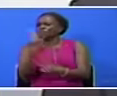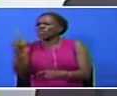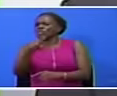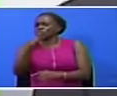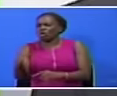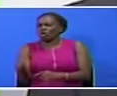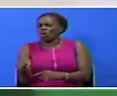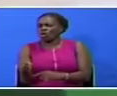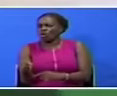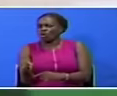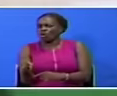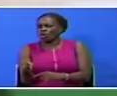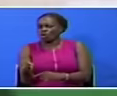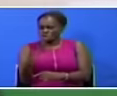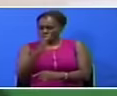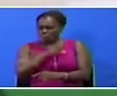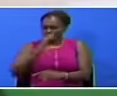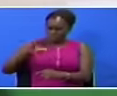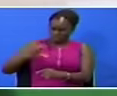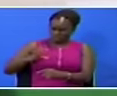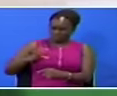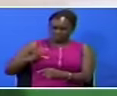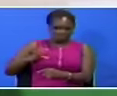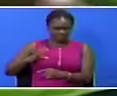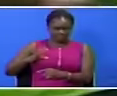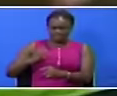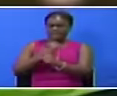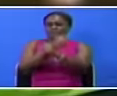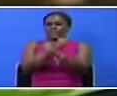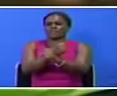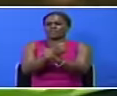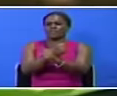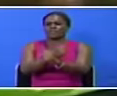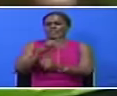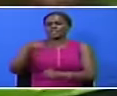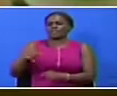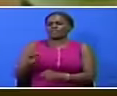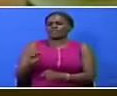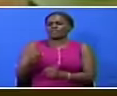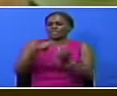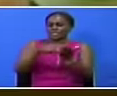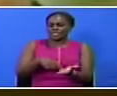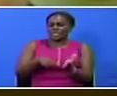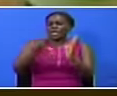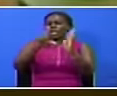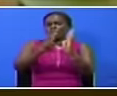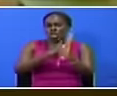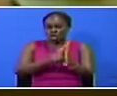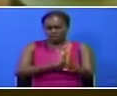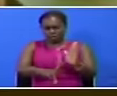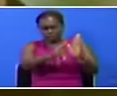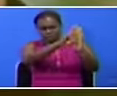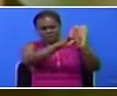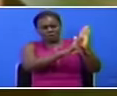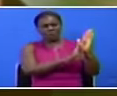sin? Is it a crime? The commission was, however, quick to defend its action, insisting that the law had outlined the needed